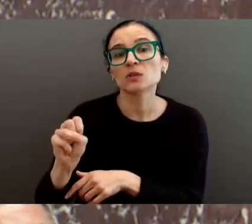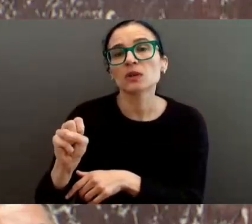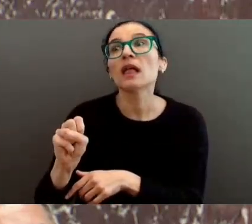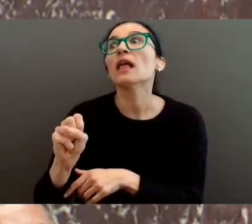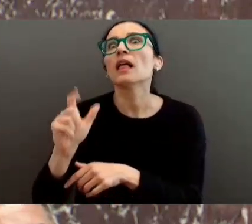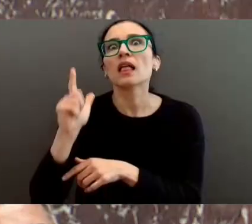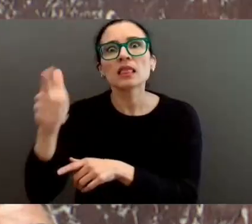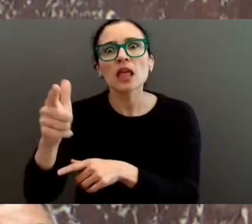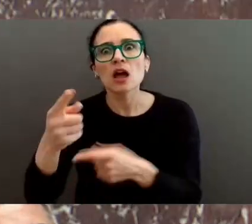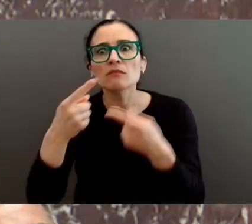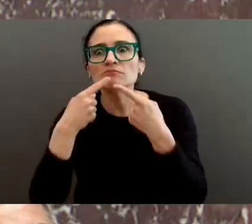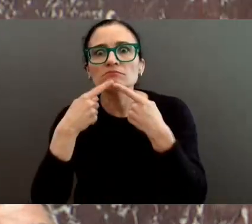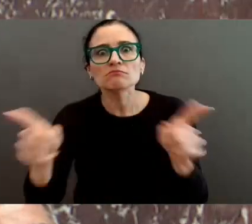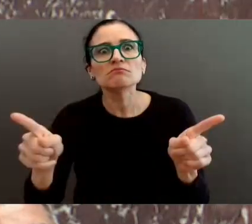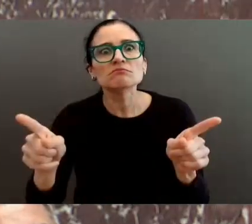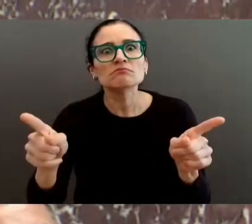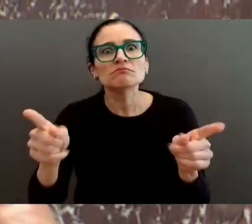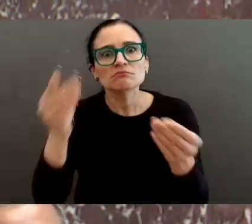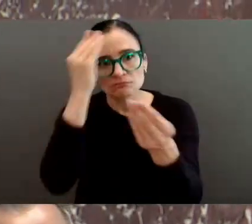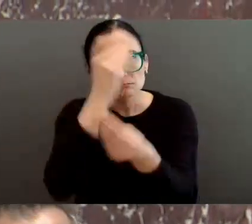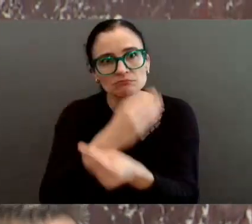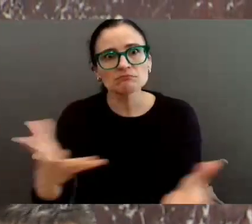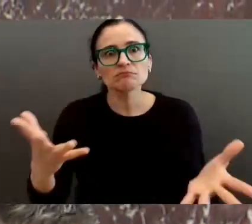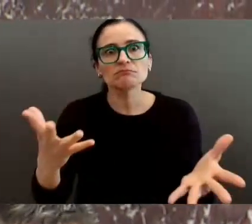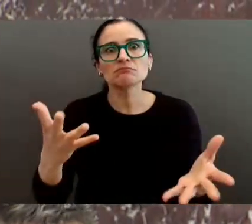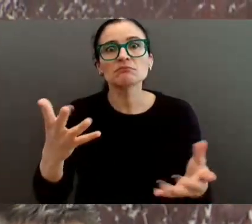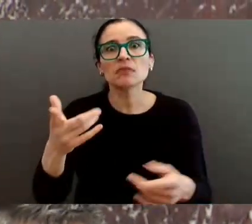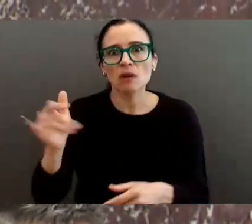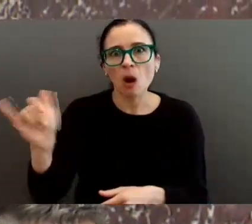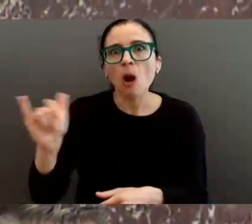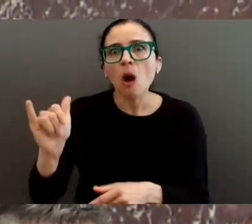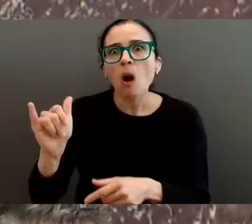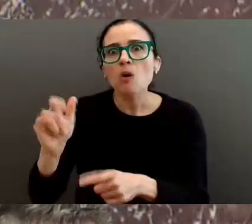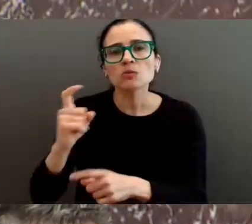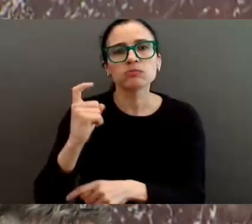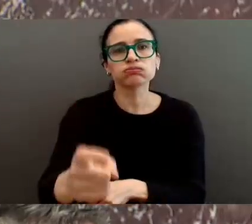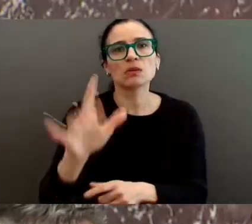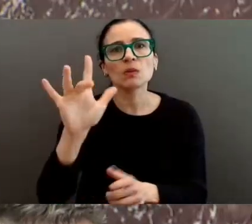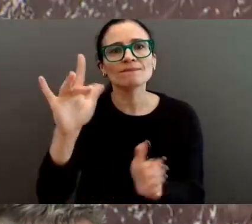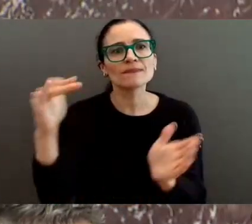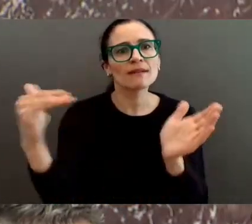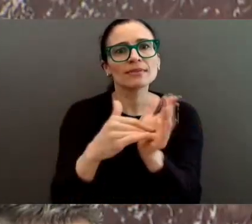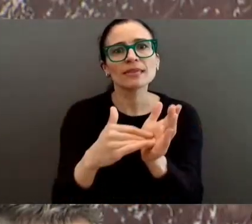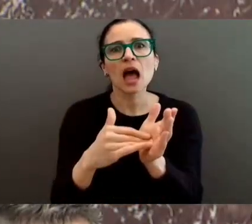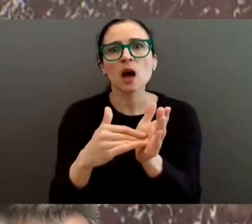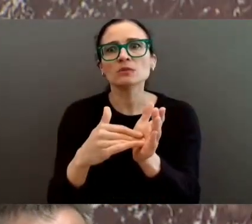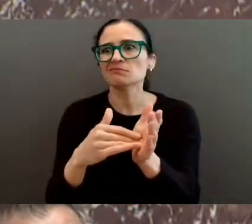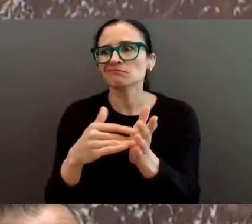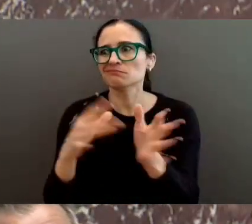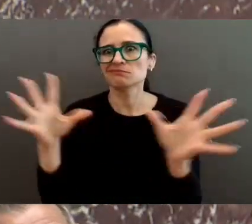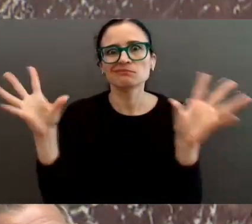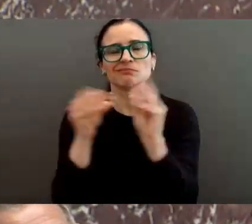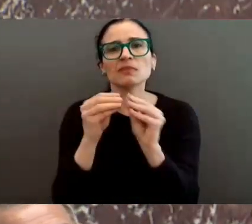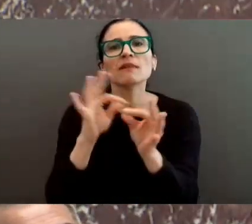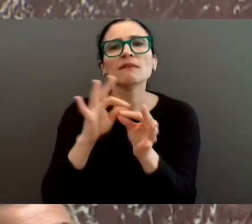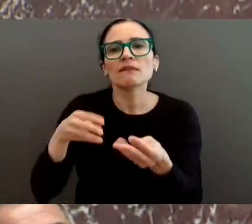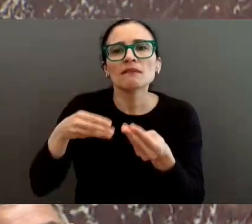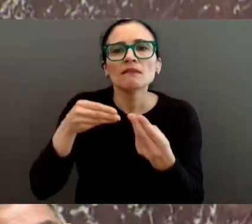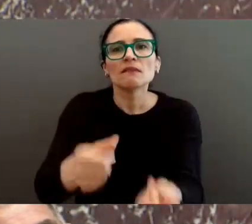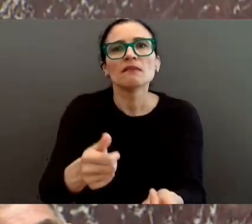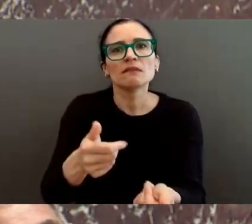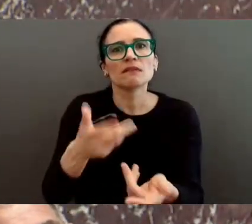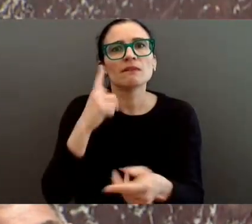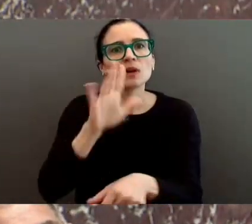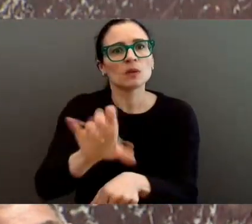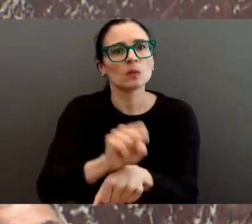gets $25,000 in expenses. So my question is a simple one to the Premier or to the